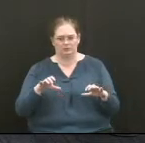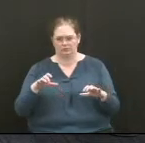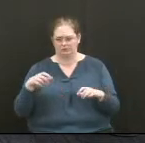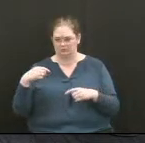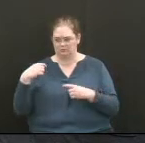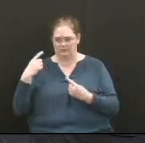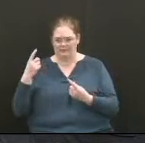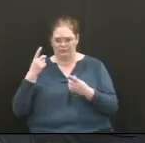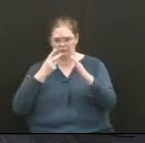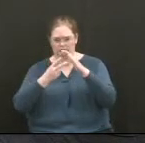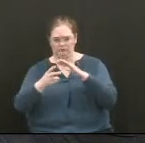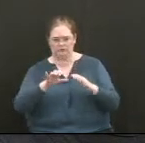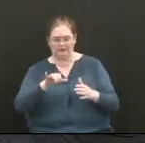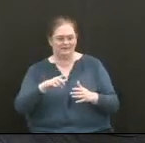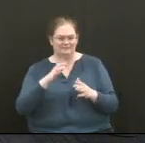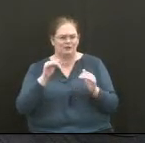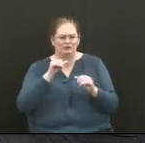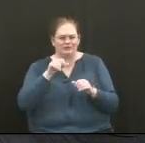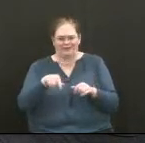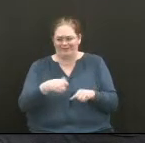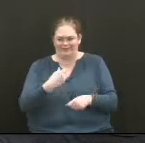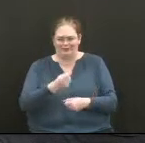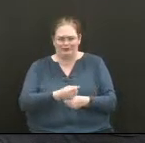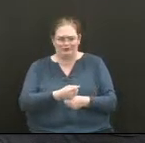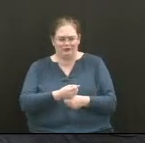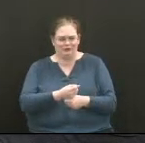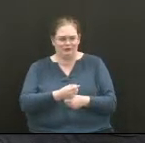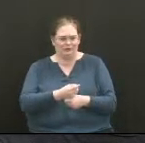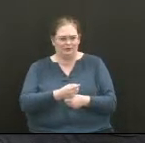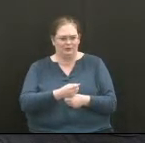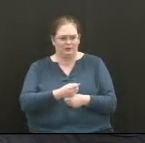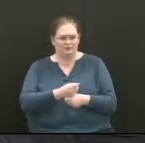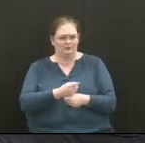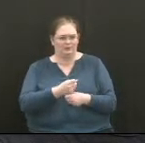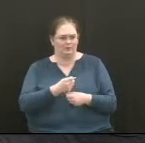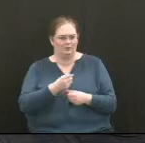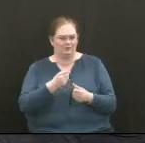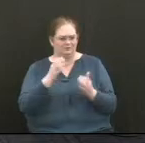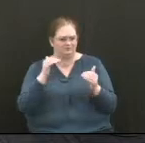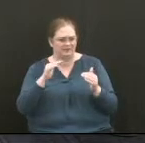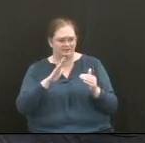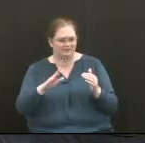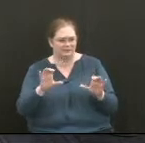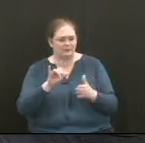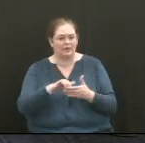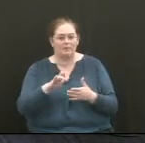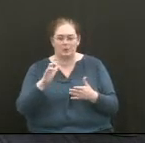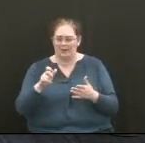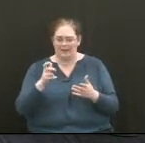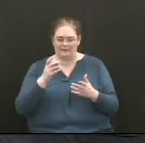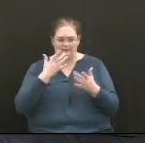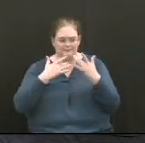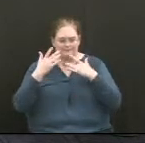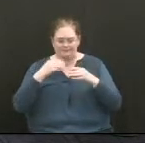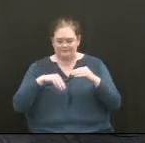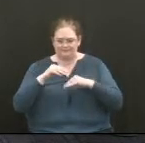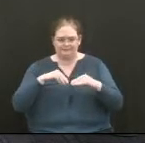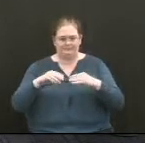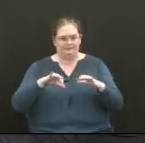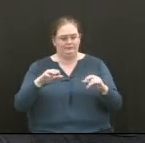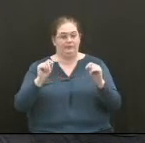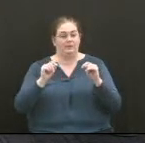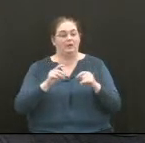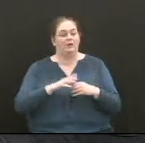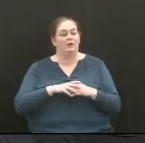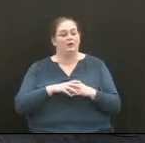done, especially not this year. Weren't intending to be done, but we've had to make it work. We